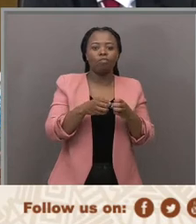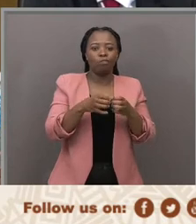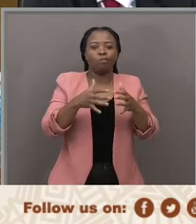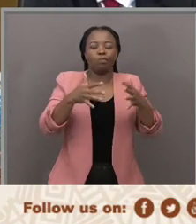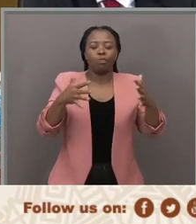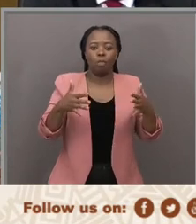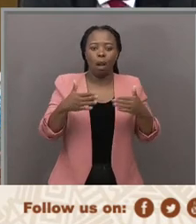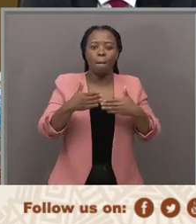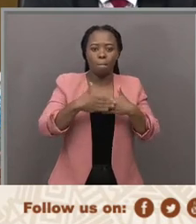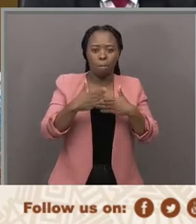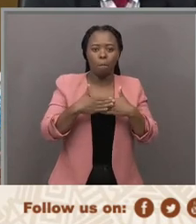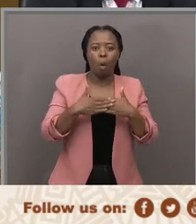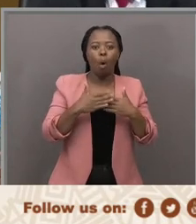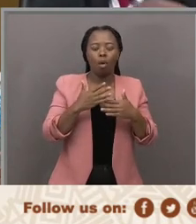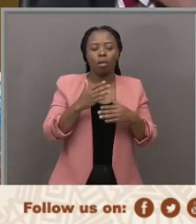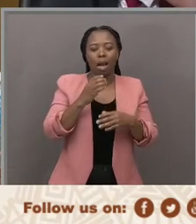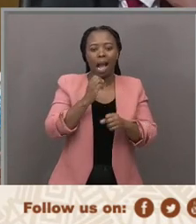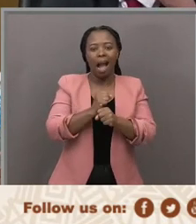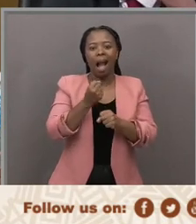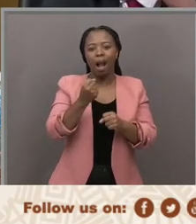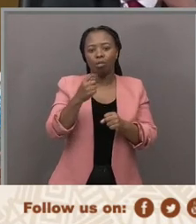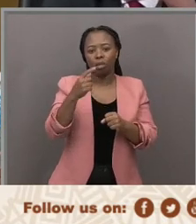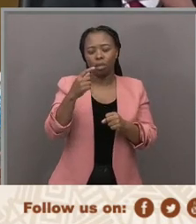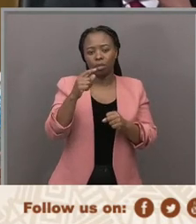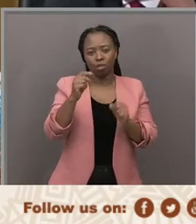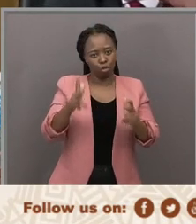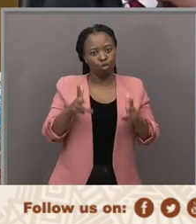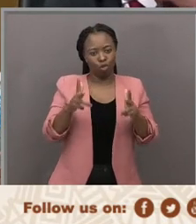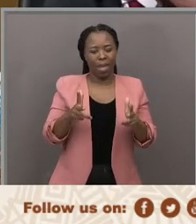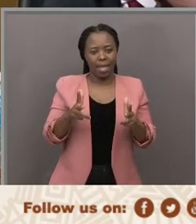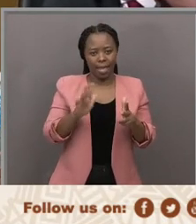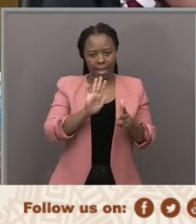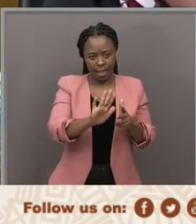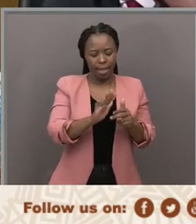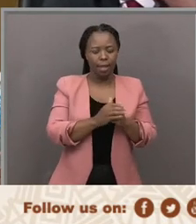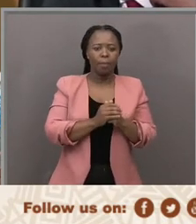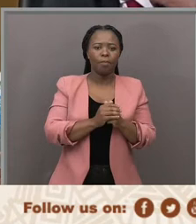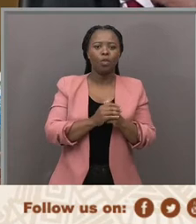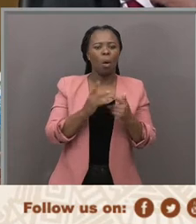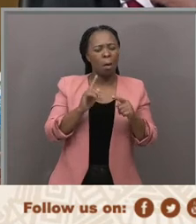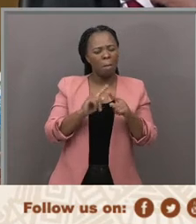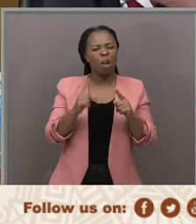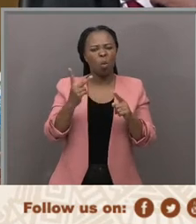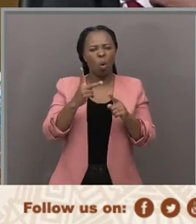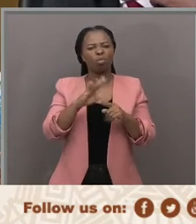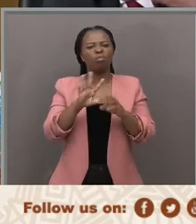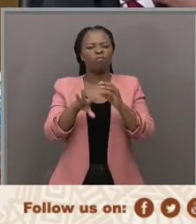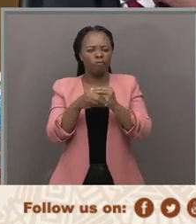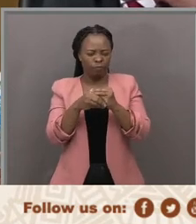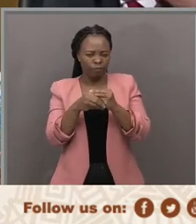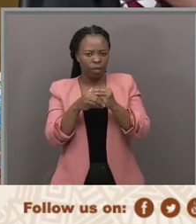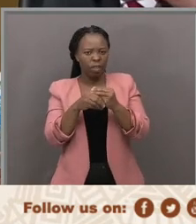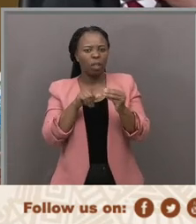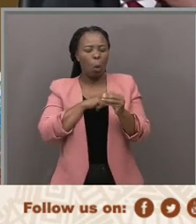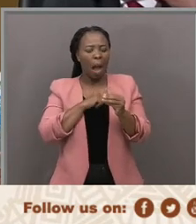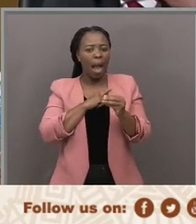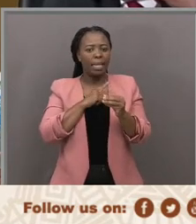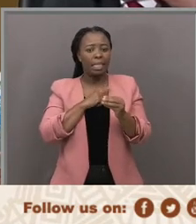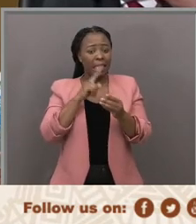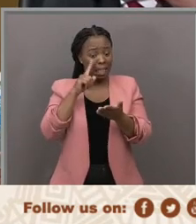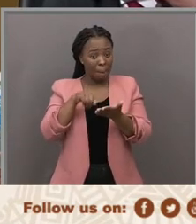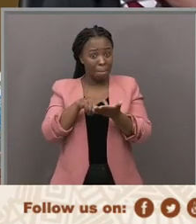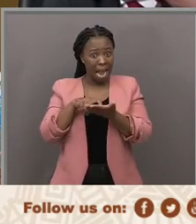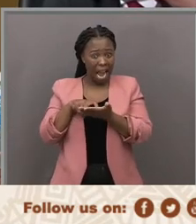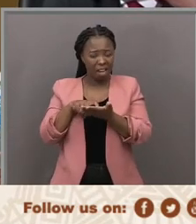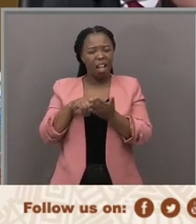Gautrain. But we have discontinued adding additional coaches, because demand is lower now out of COVID. The